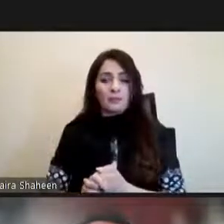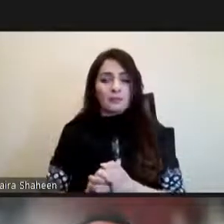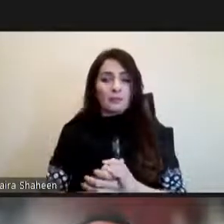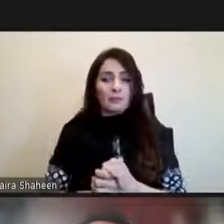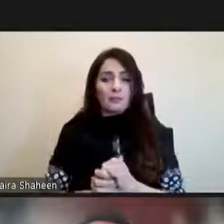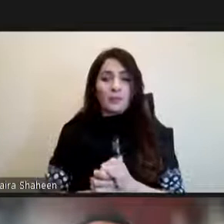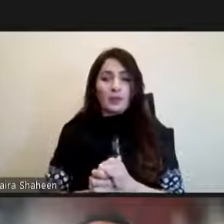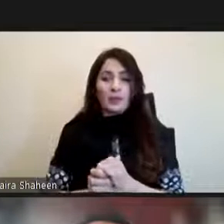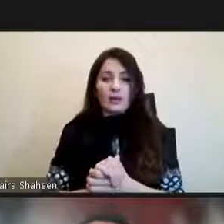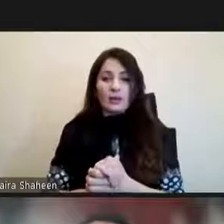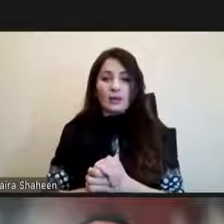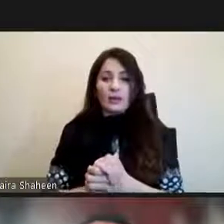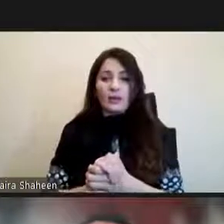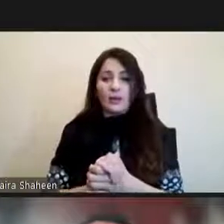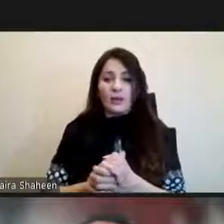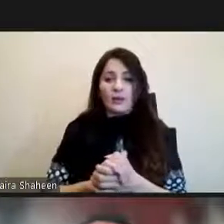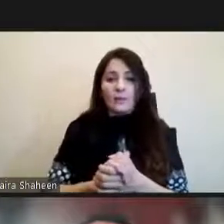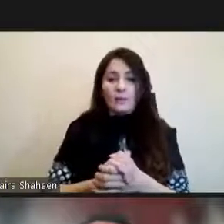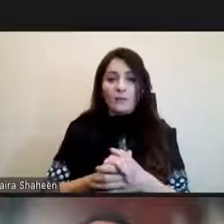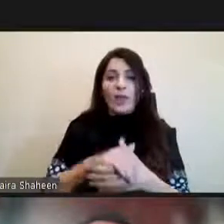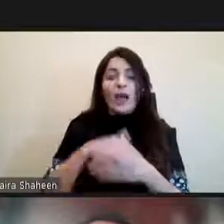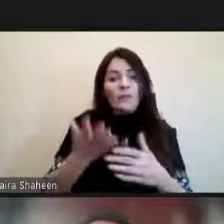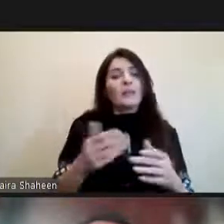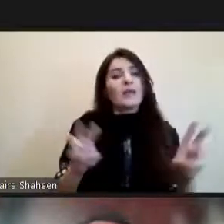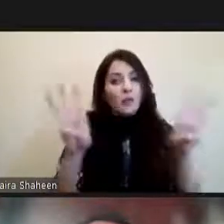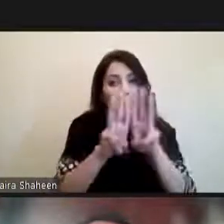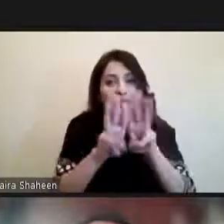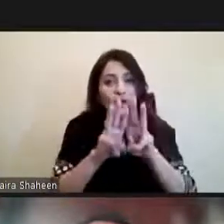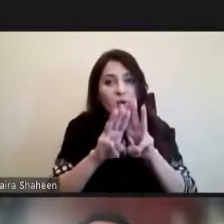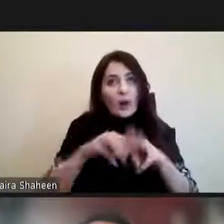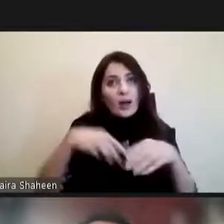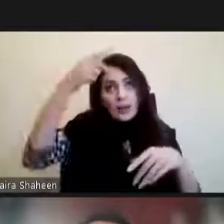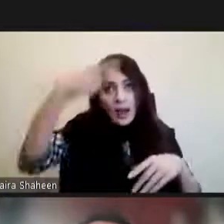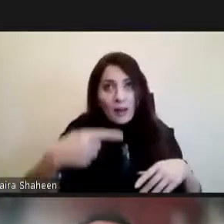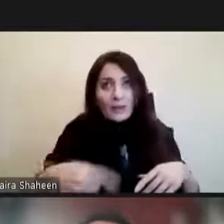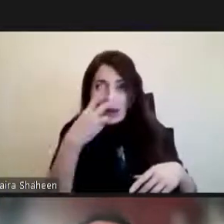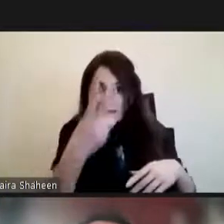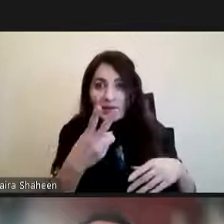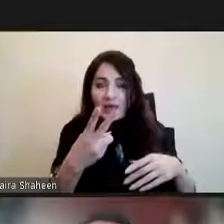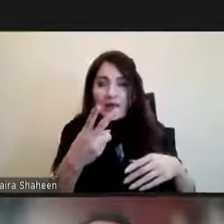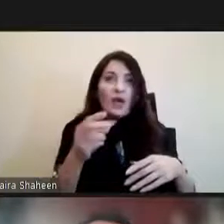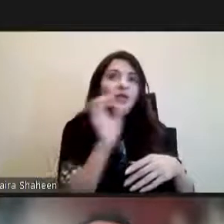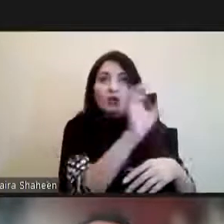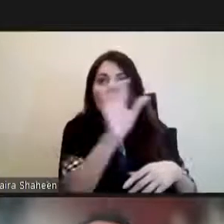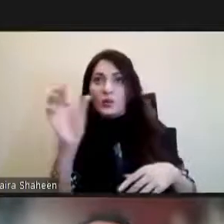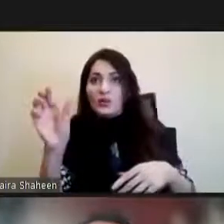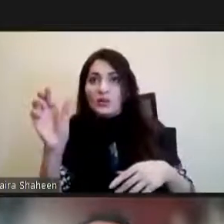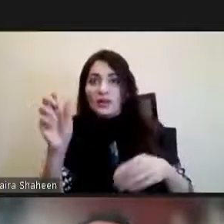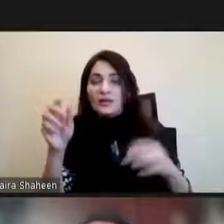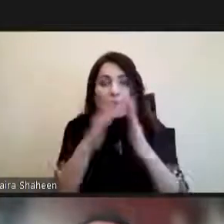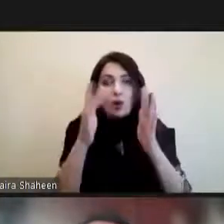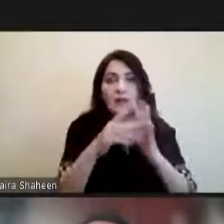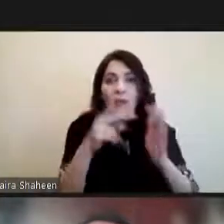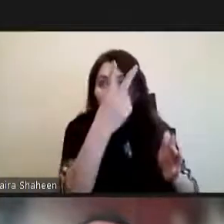I invite you to go to our website and look at our resources online. You will be able to find our